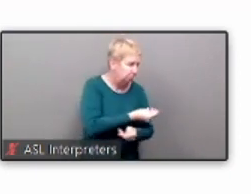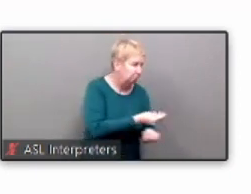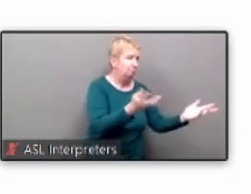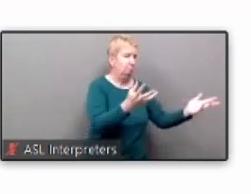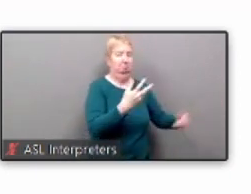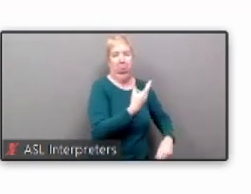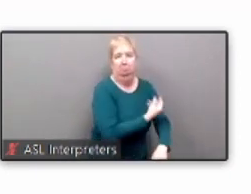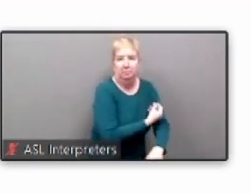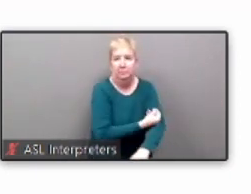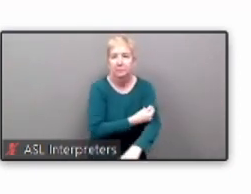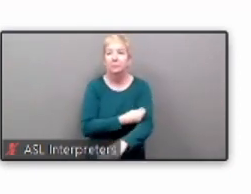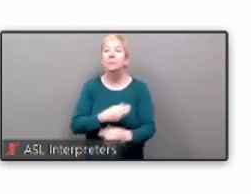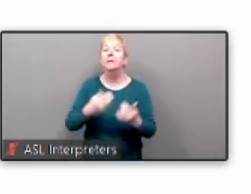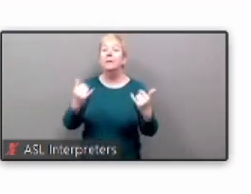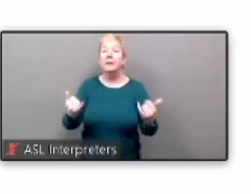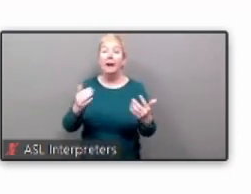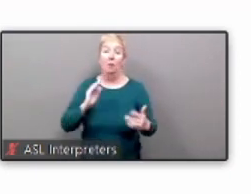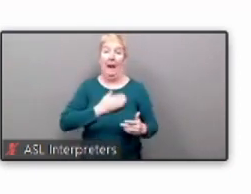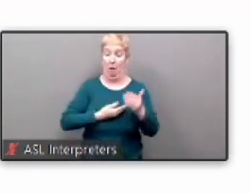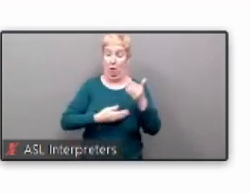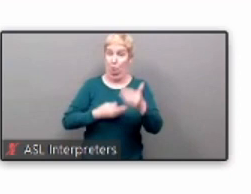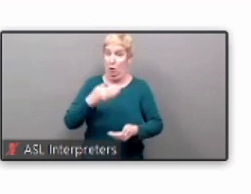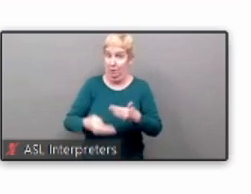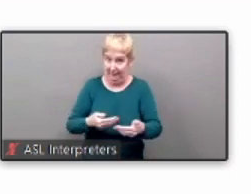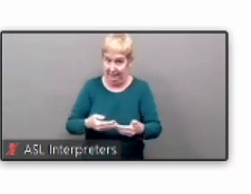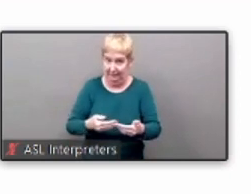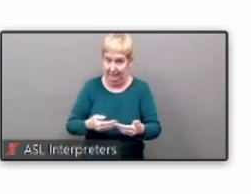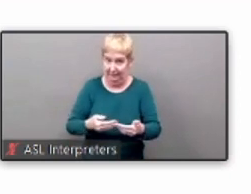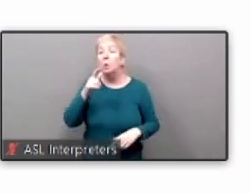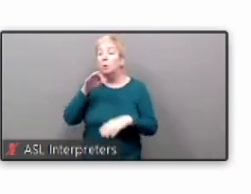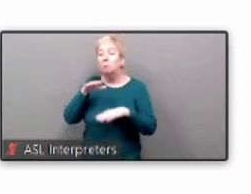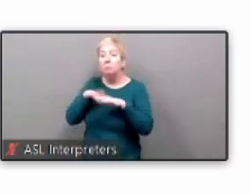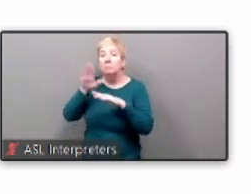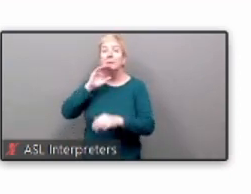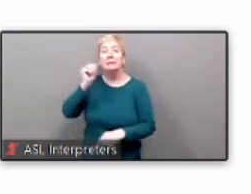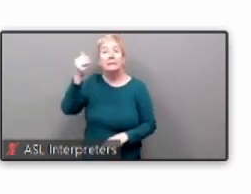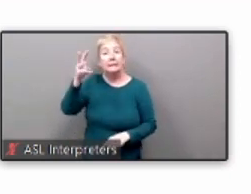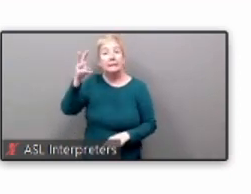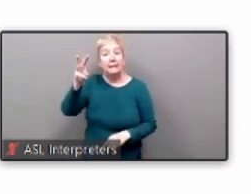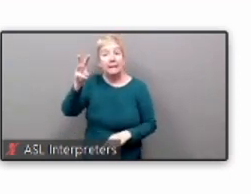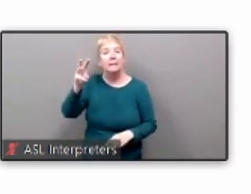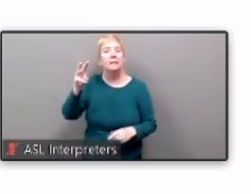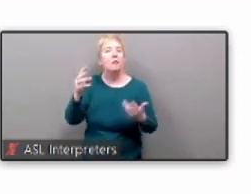our progress with vaccinations, for New Mexicans 16 years of age or older,